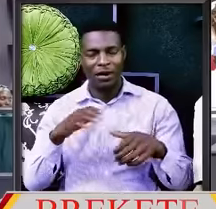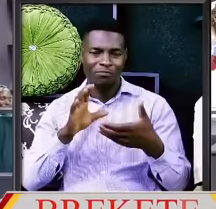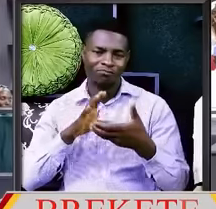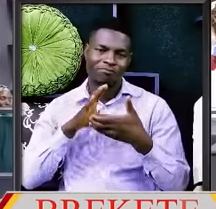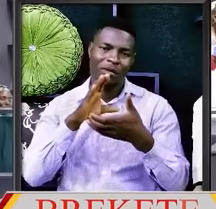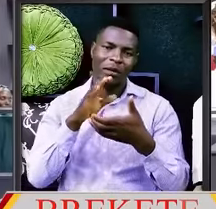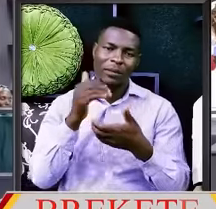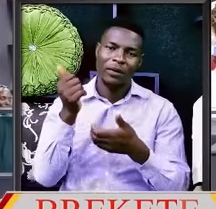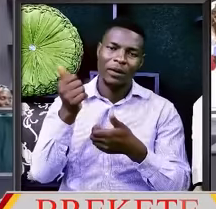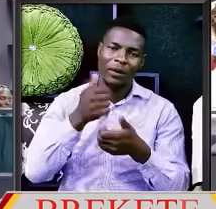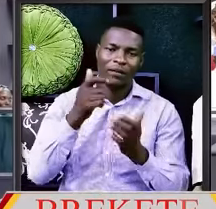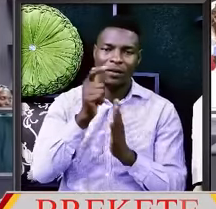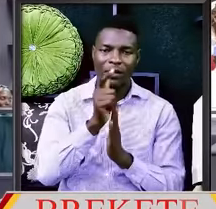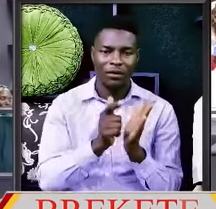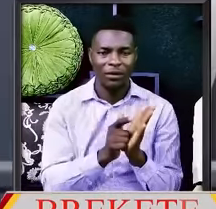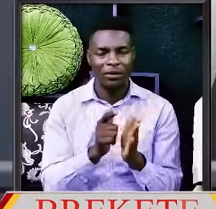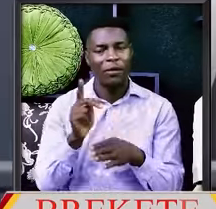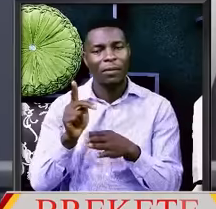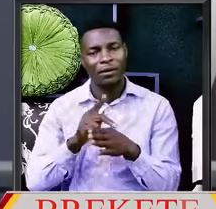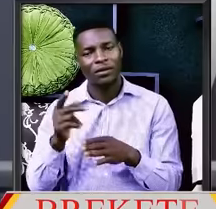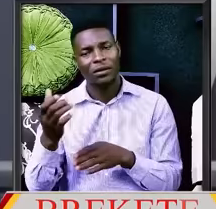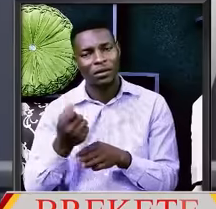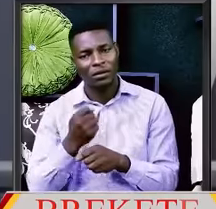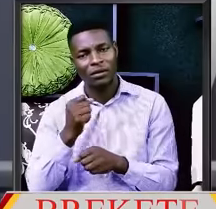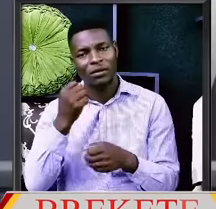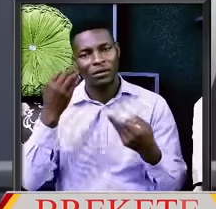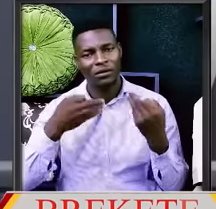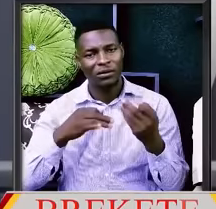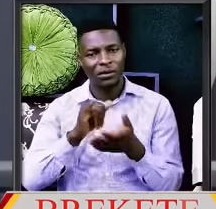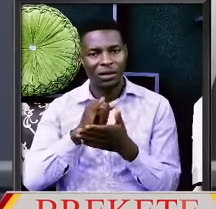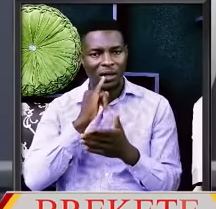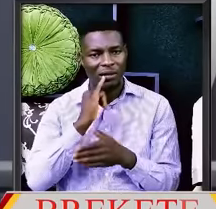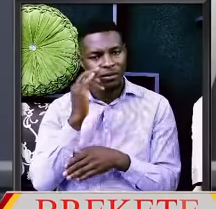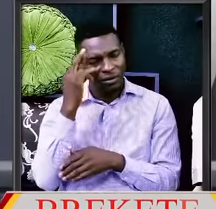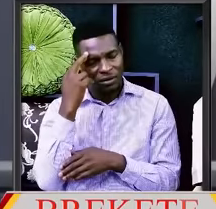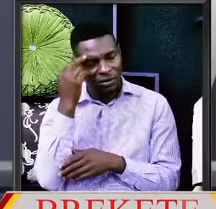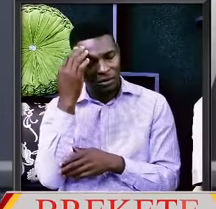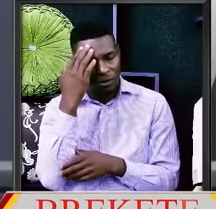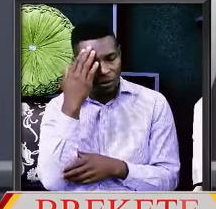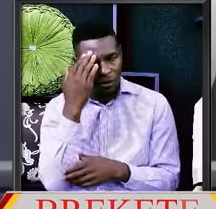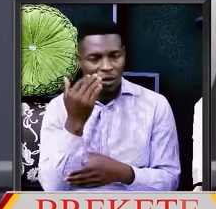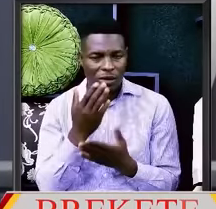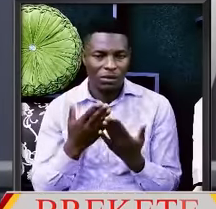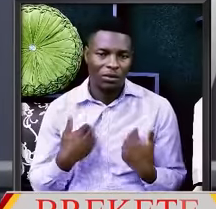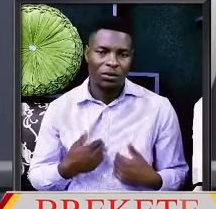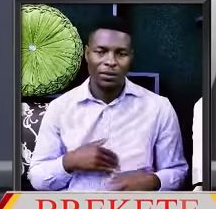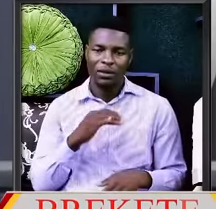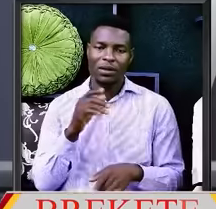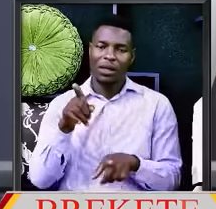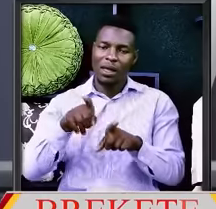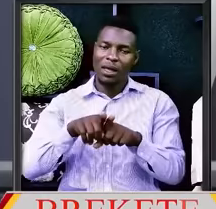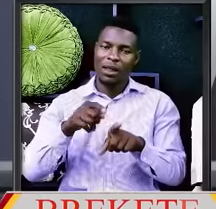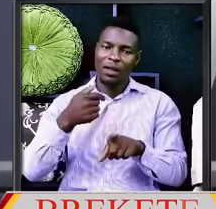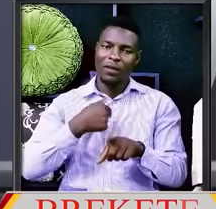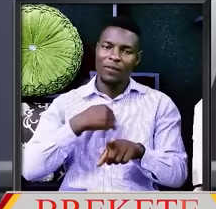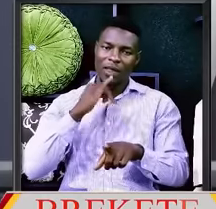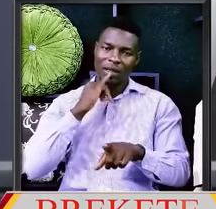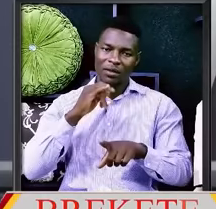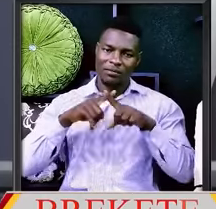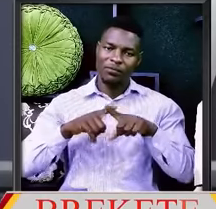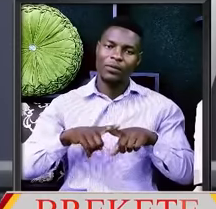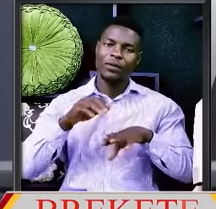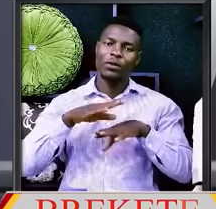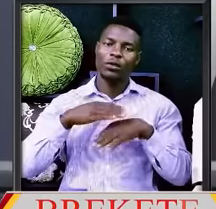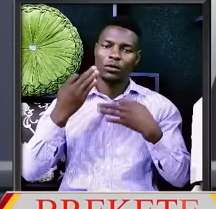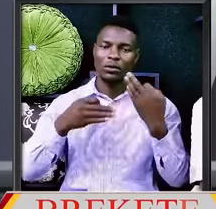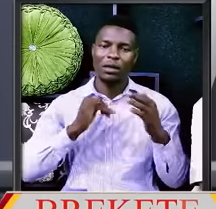legal practitioner and they'll get the justice. Thank you. And that is the reason why somebody like me is banking on that justice for Mohbad. Thank you. I